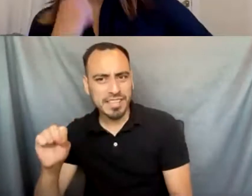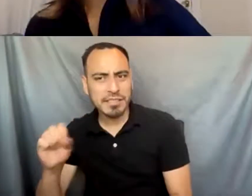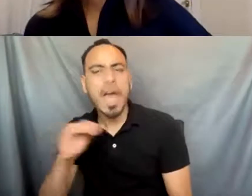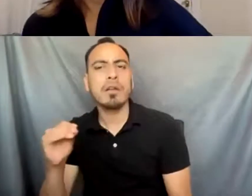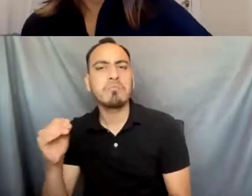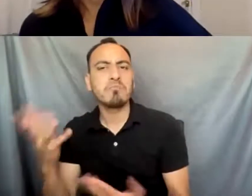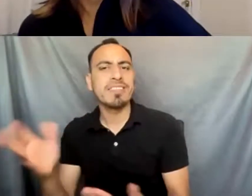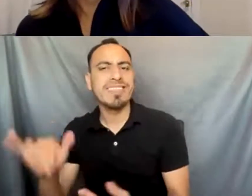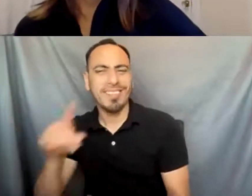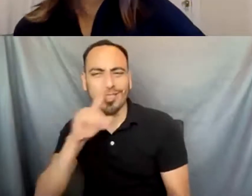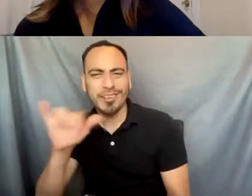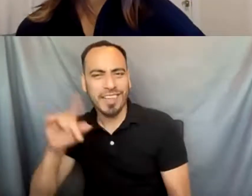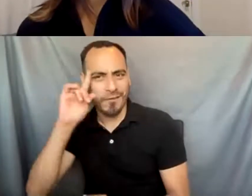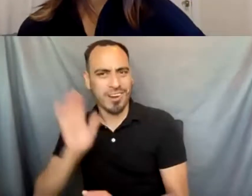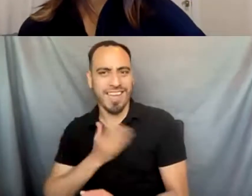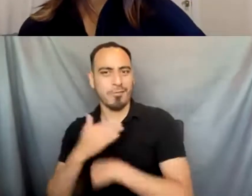So